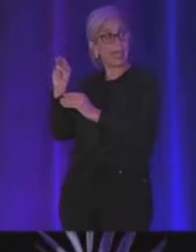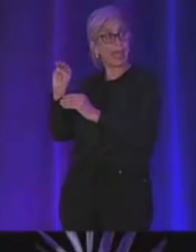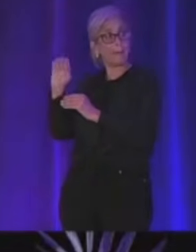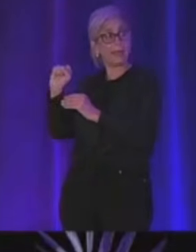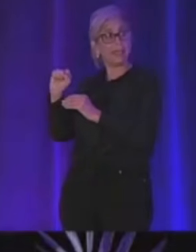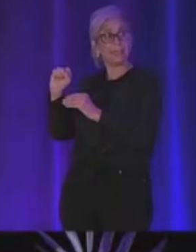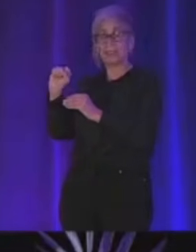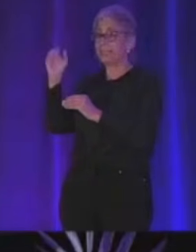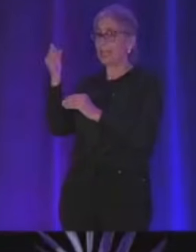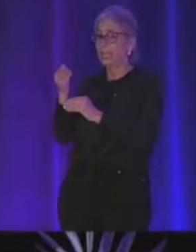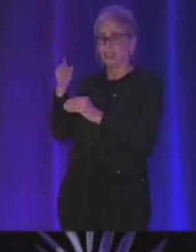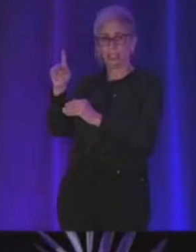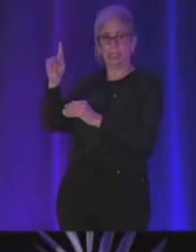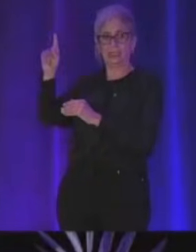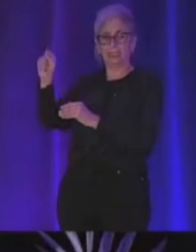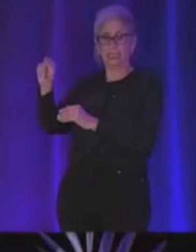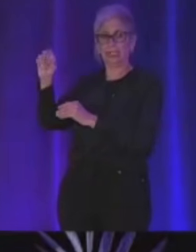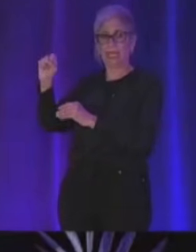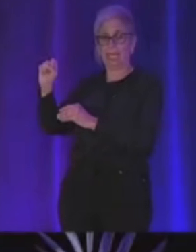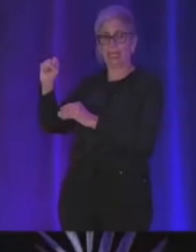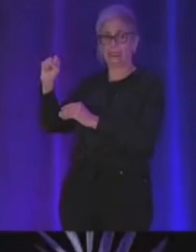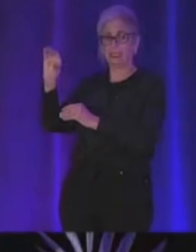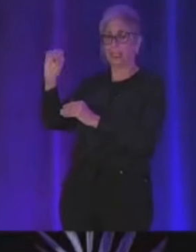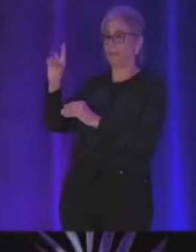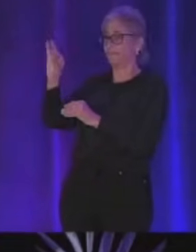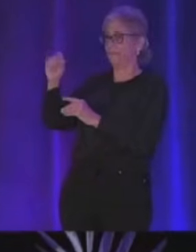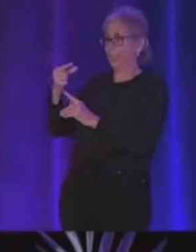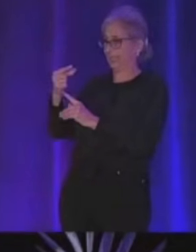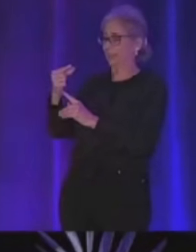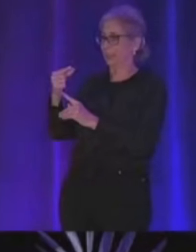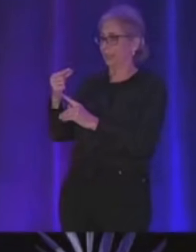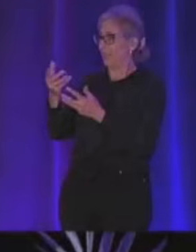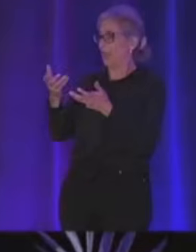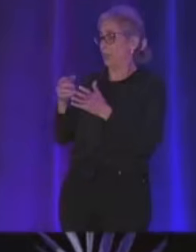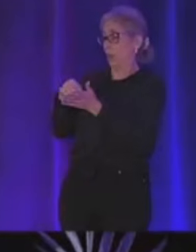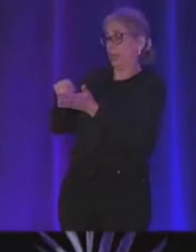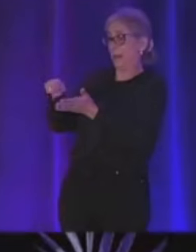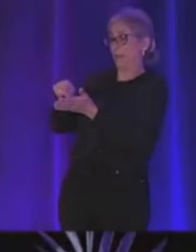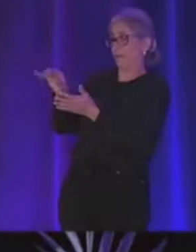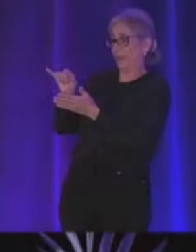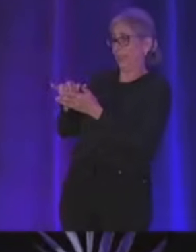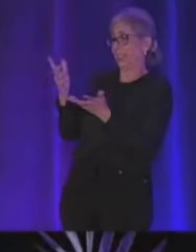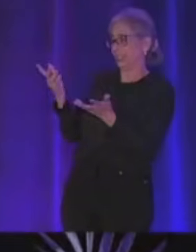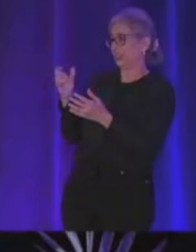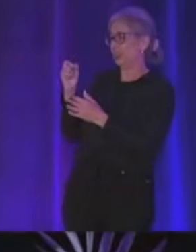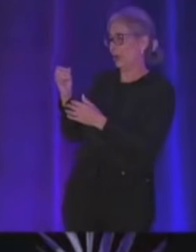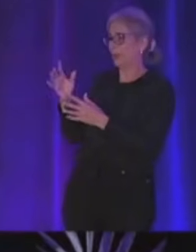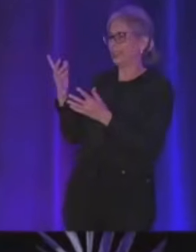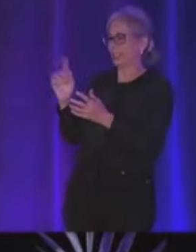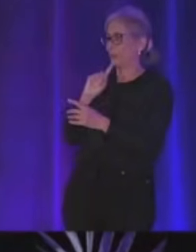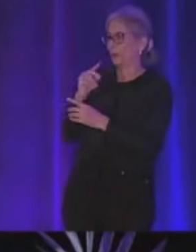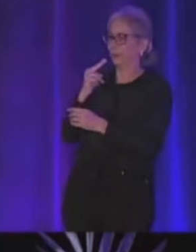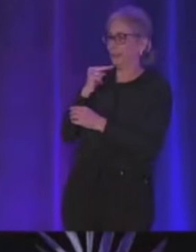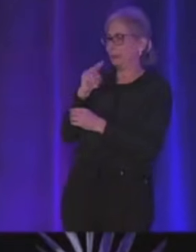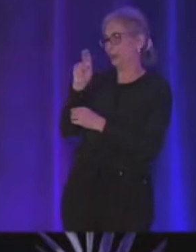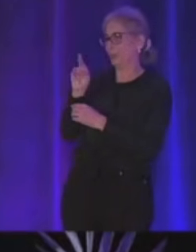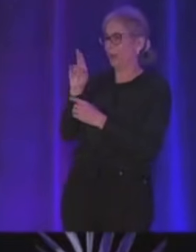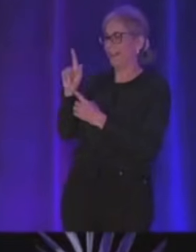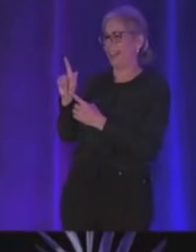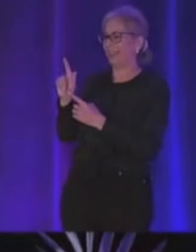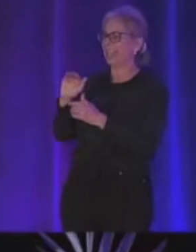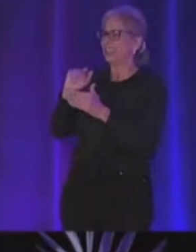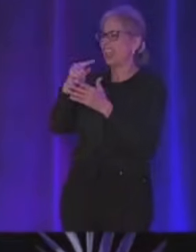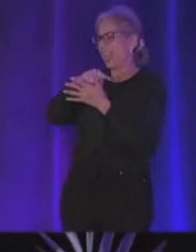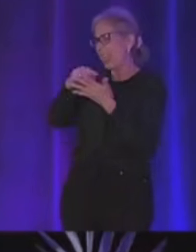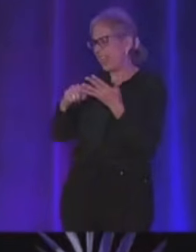aka.ms/tsconfig. aka.ms is like the Microsoft Bitly because they didn't want to pay for Bitly, so they built it themselves. Also, it's like a really cute URL. This has all